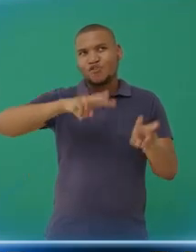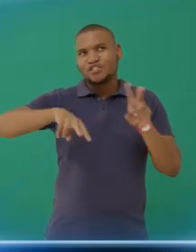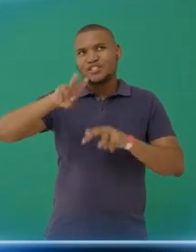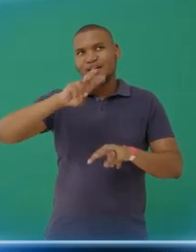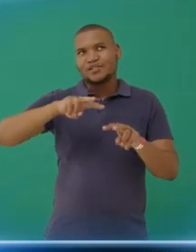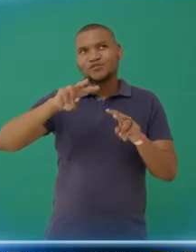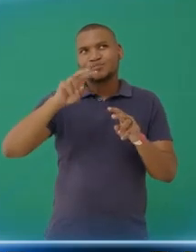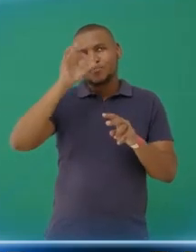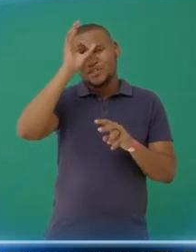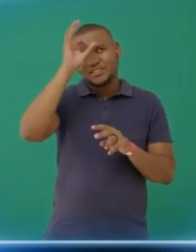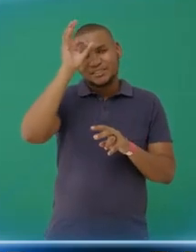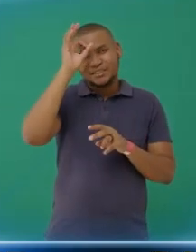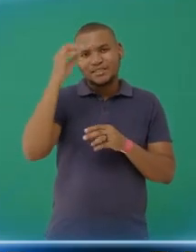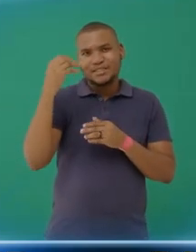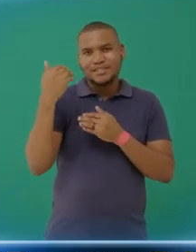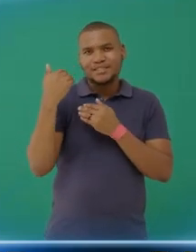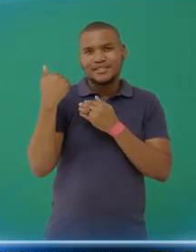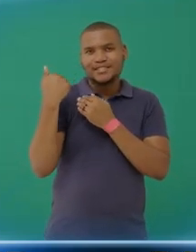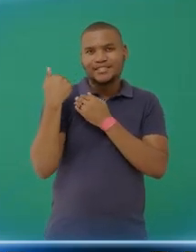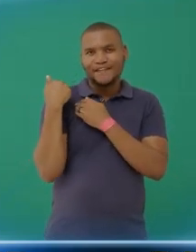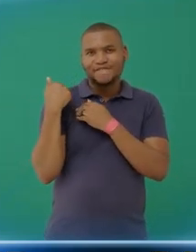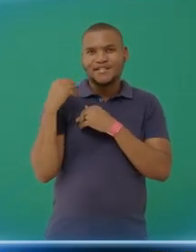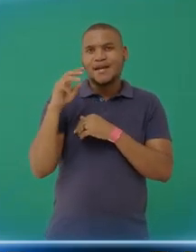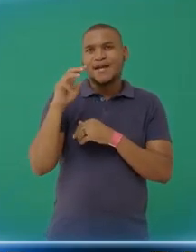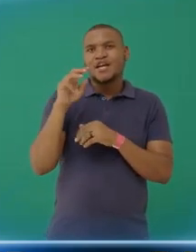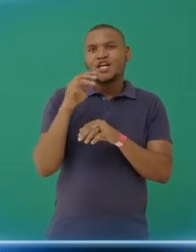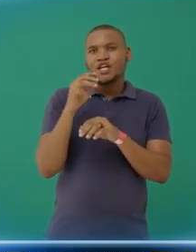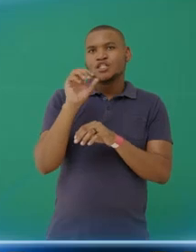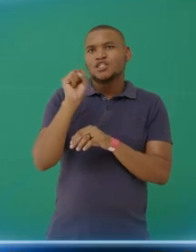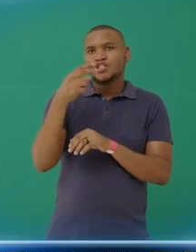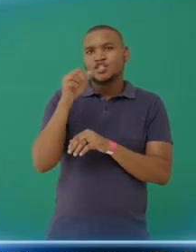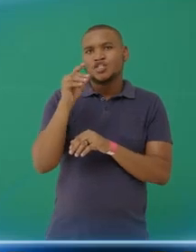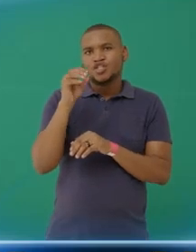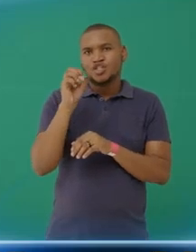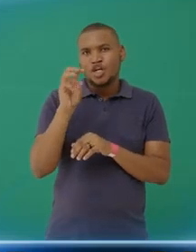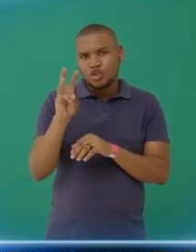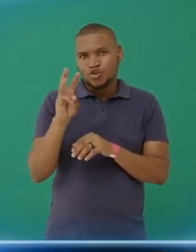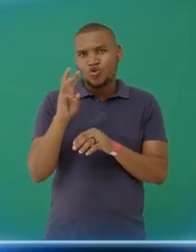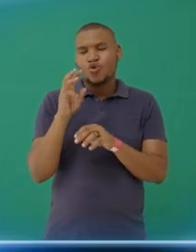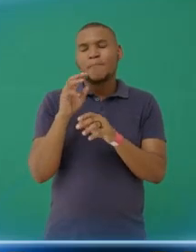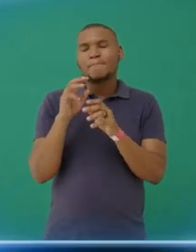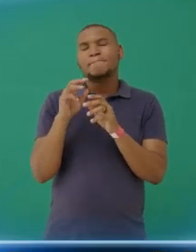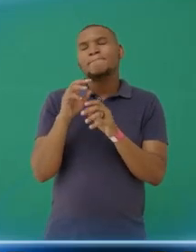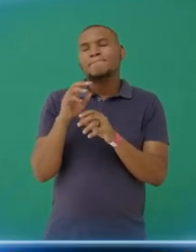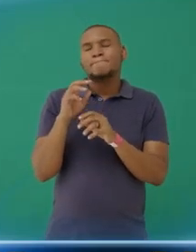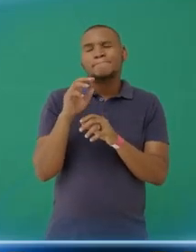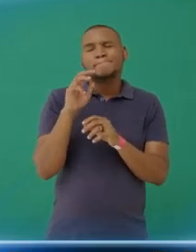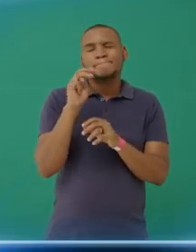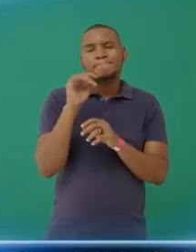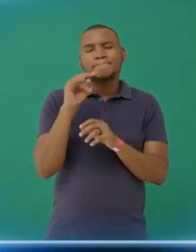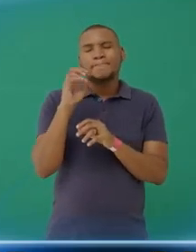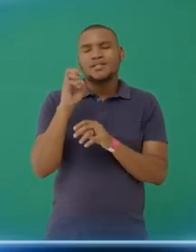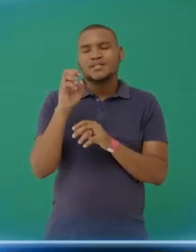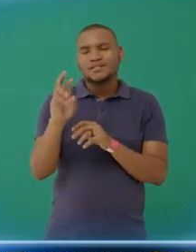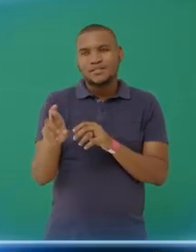as well as advocate Glenys Breitenbach, the DA shadow minister of justice and constitutional development. Glenys,